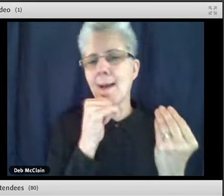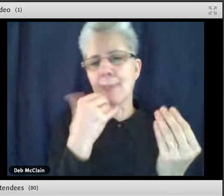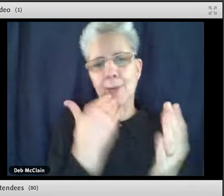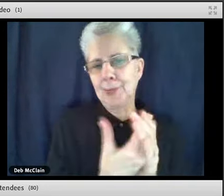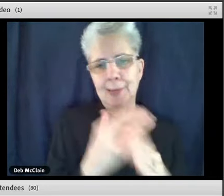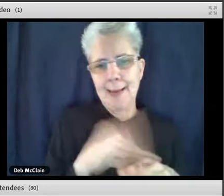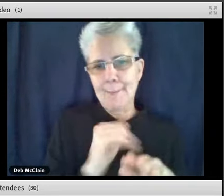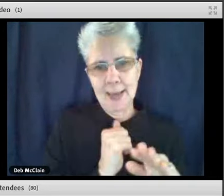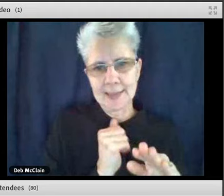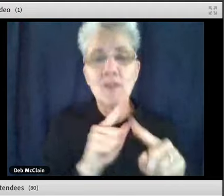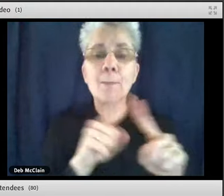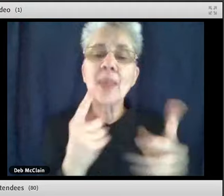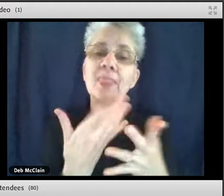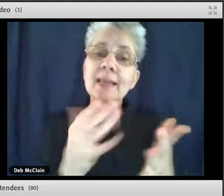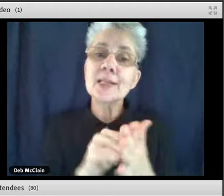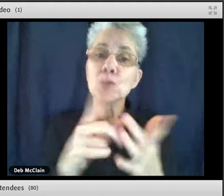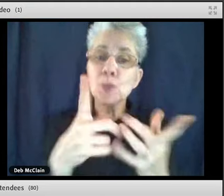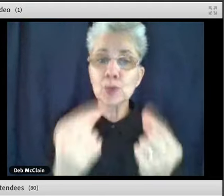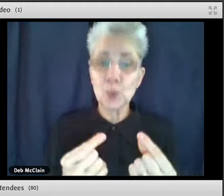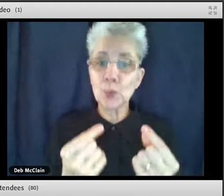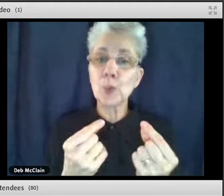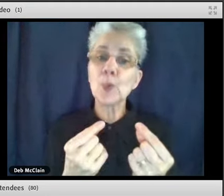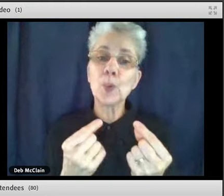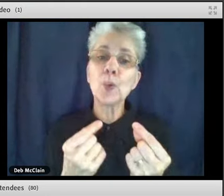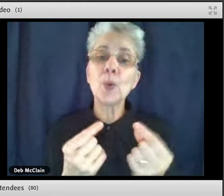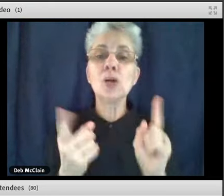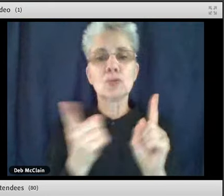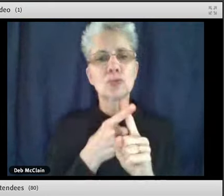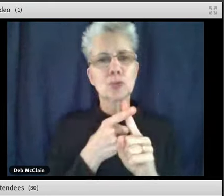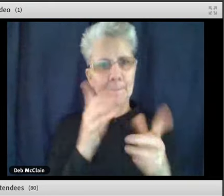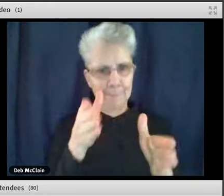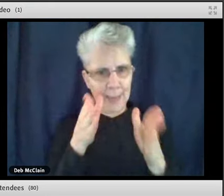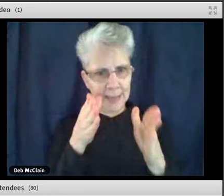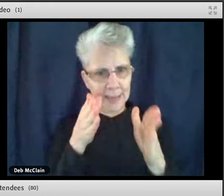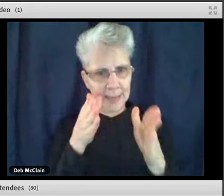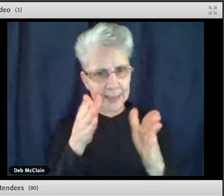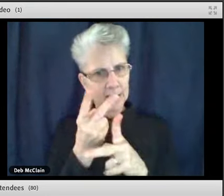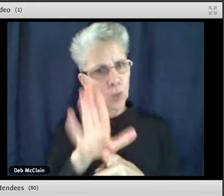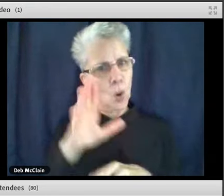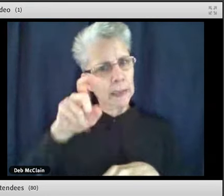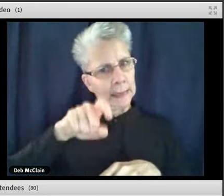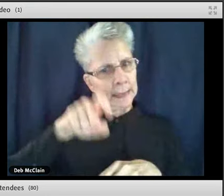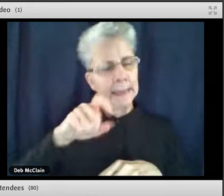That's my self-help talk. I'm not a psychologist. These are just things I think that would help most people.